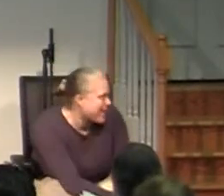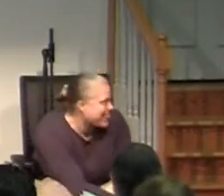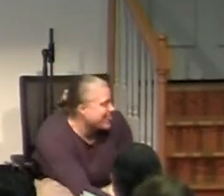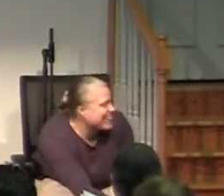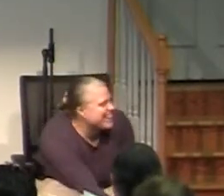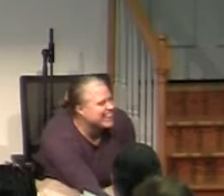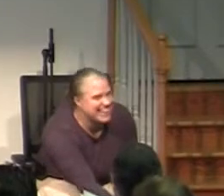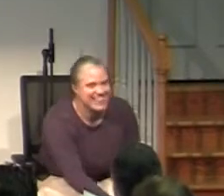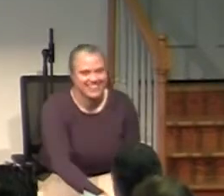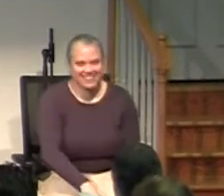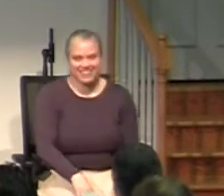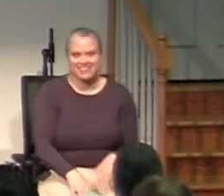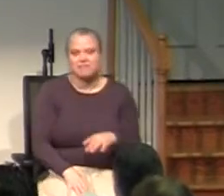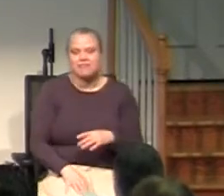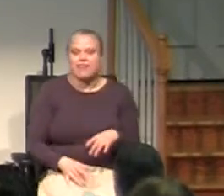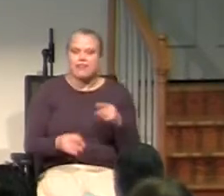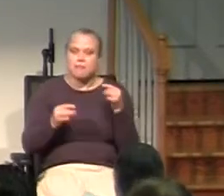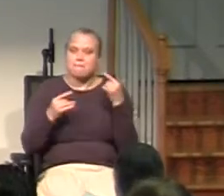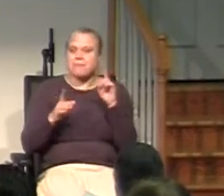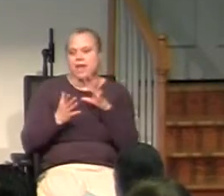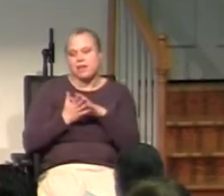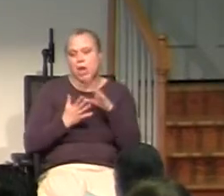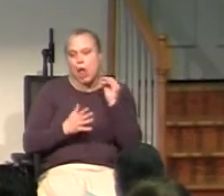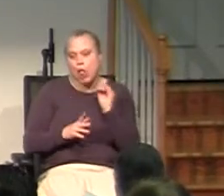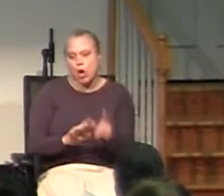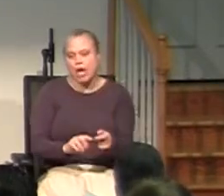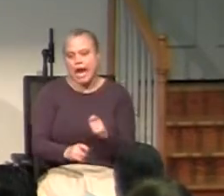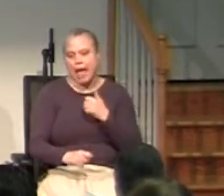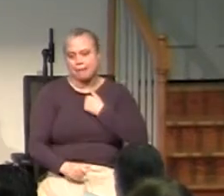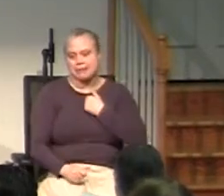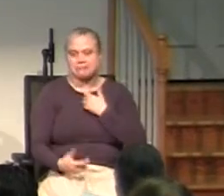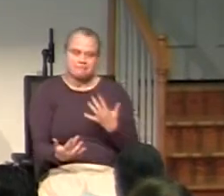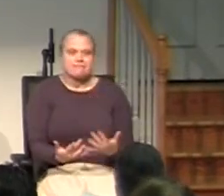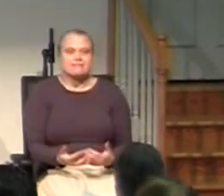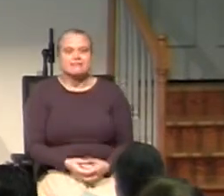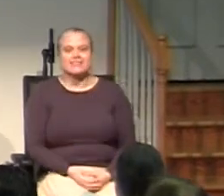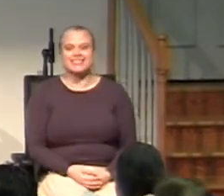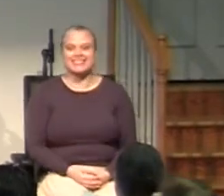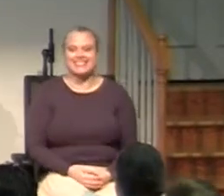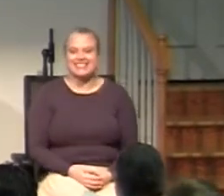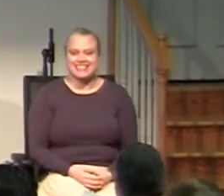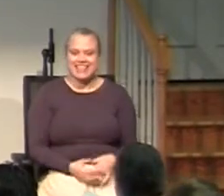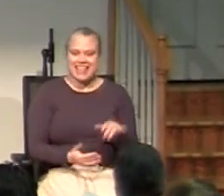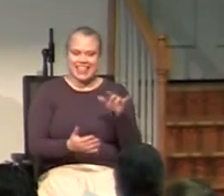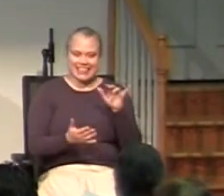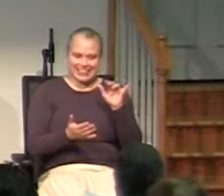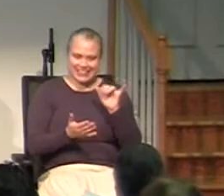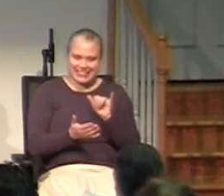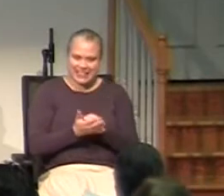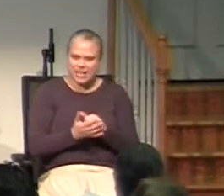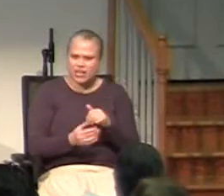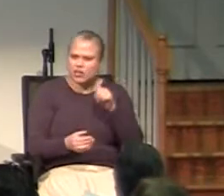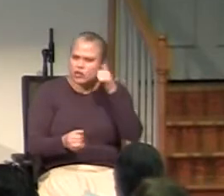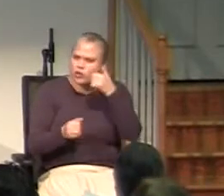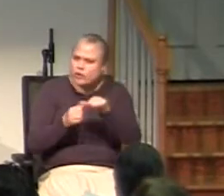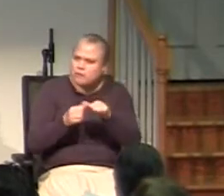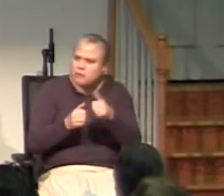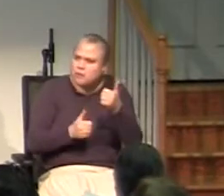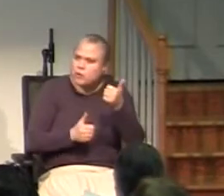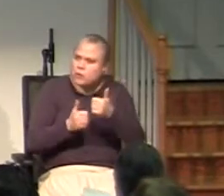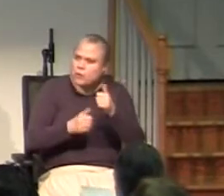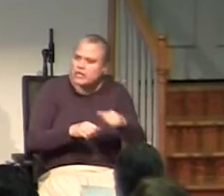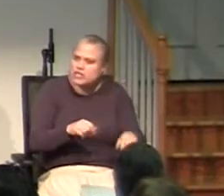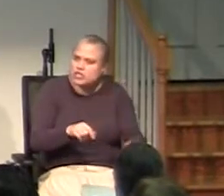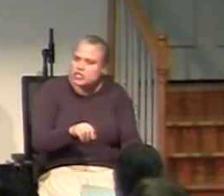But I did learn to tie them. Now, that shoe tying, by the way, do you remember which shoe you put on this